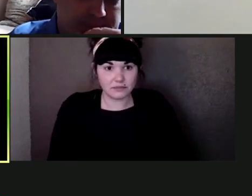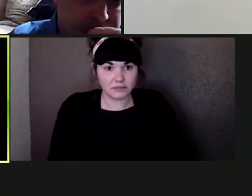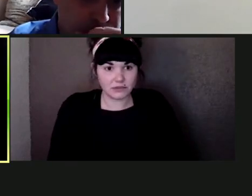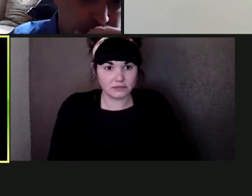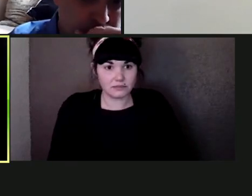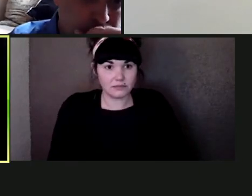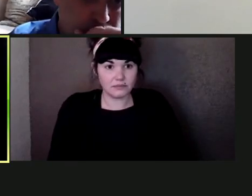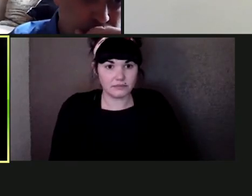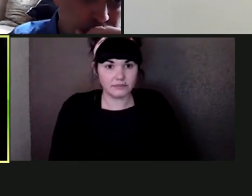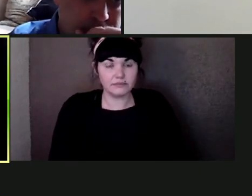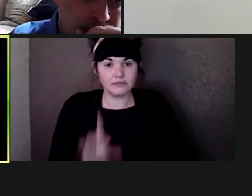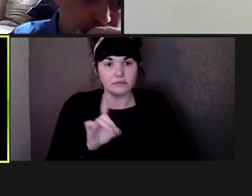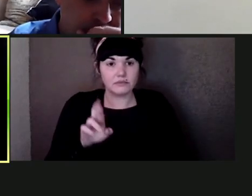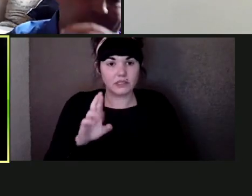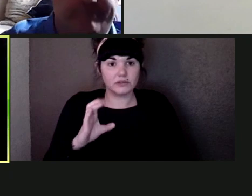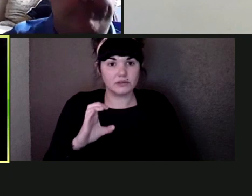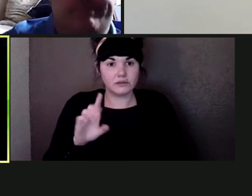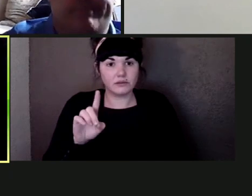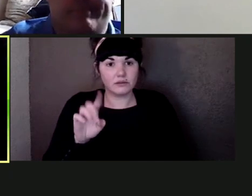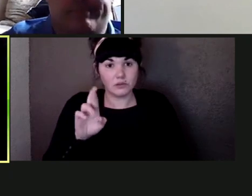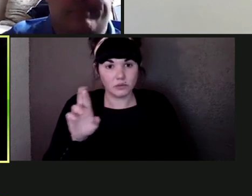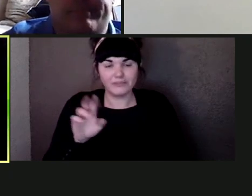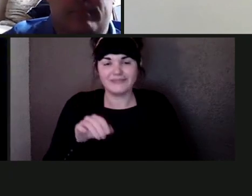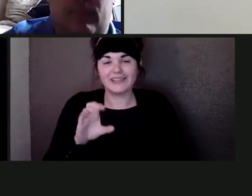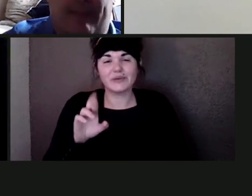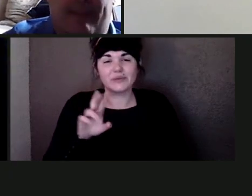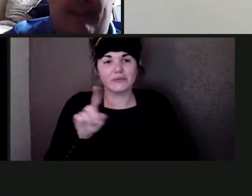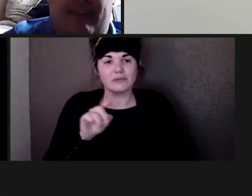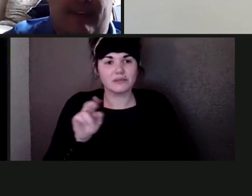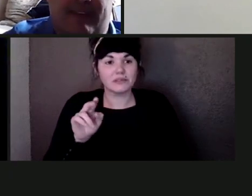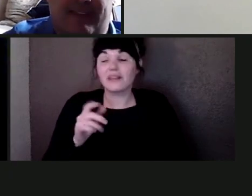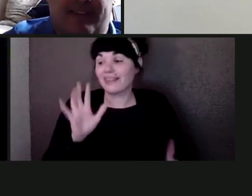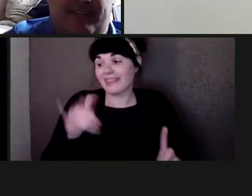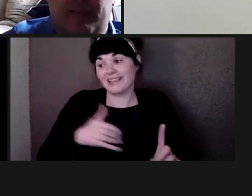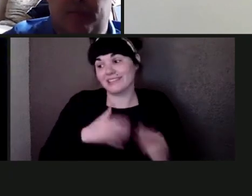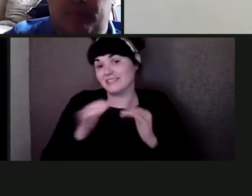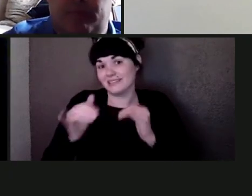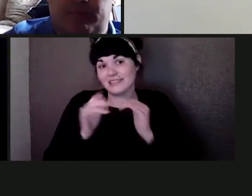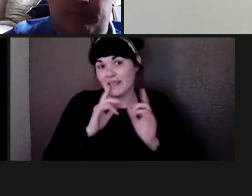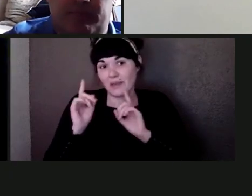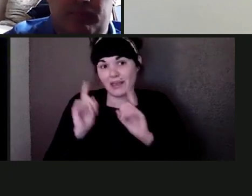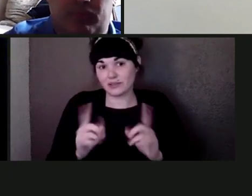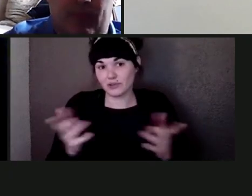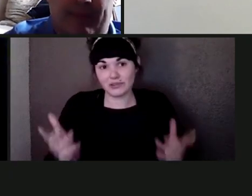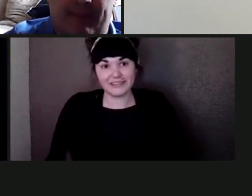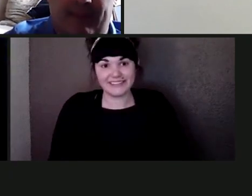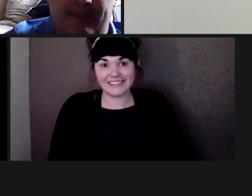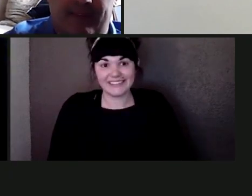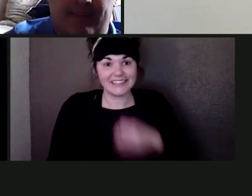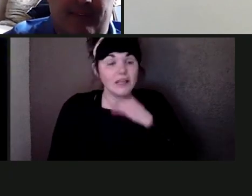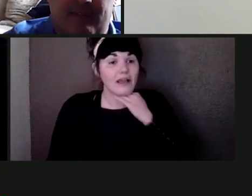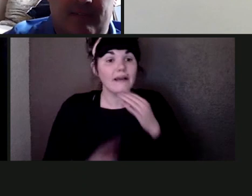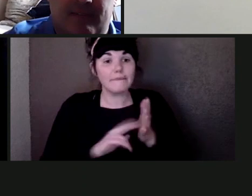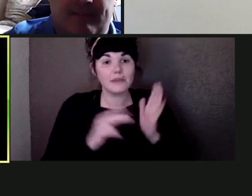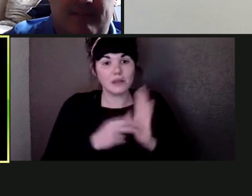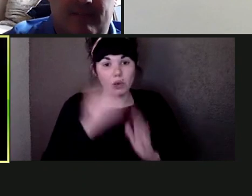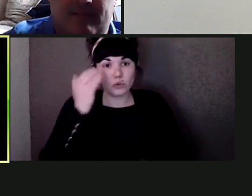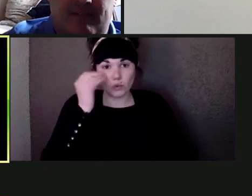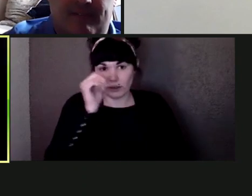Dr. Cruz, anything to add to that? That would be my answer too. Uh, I mean, I know that for India